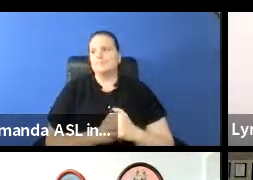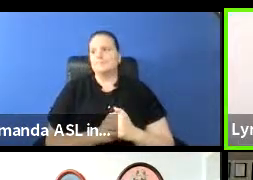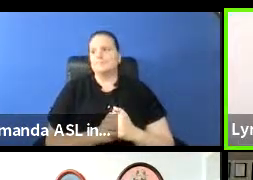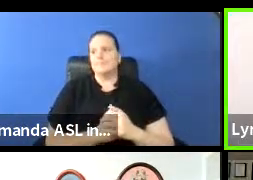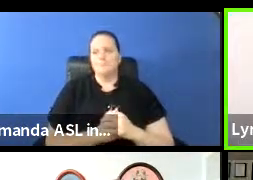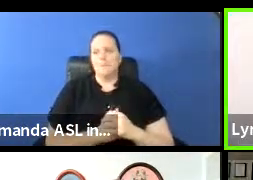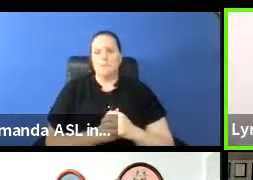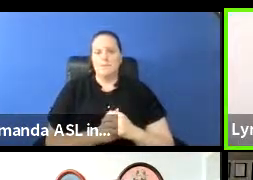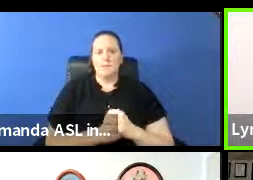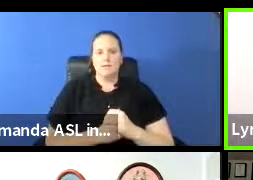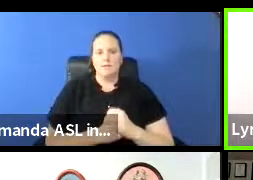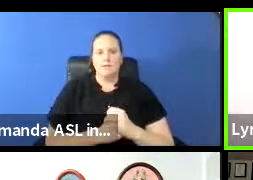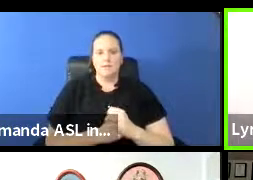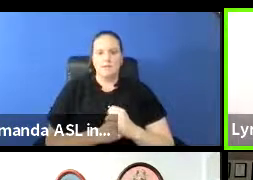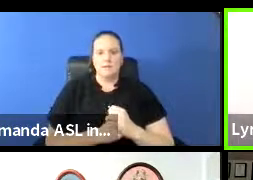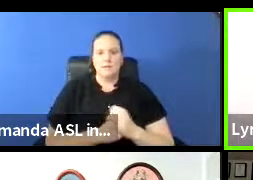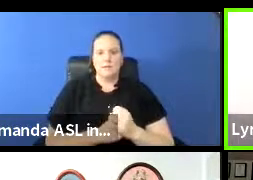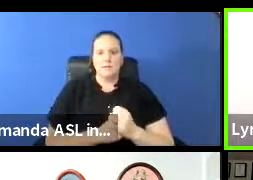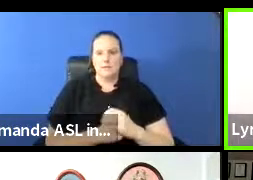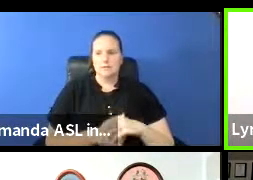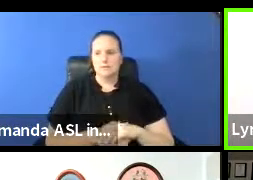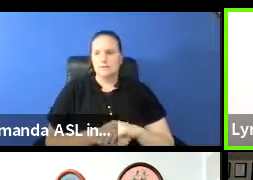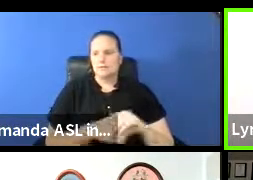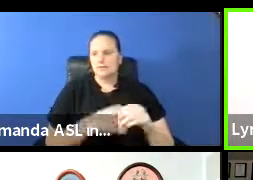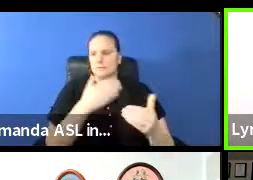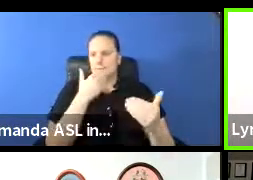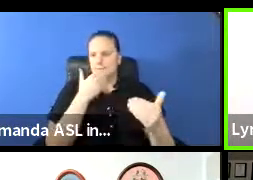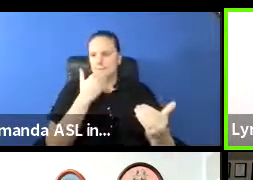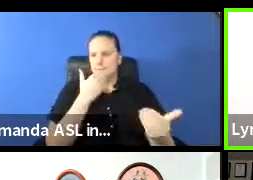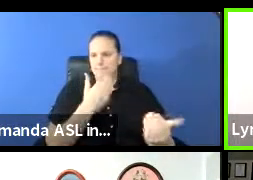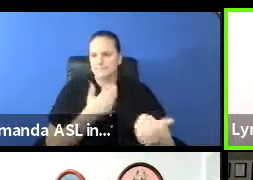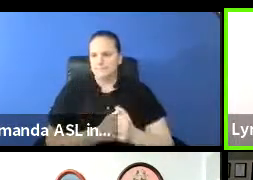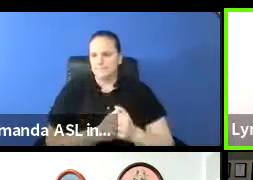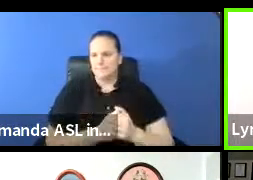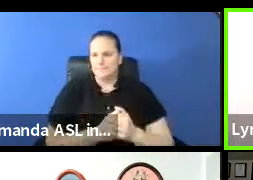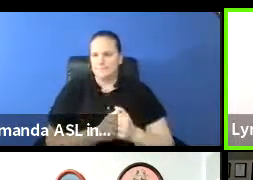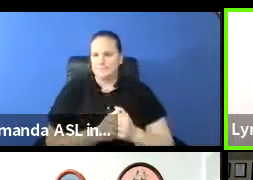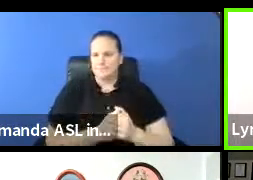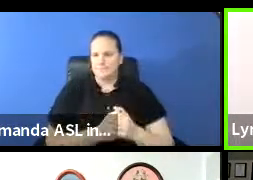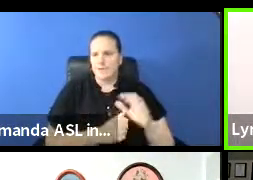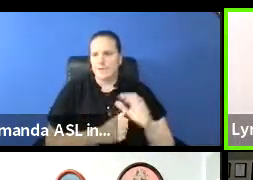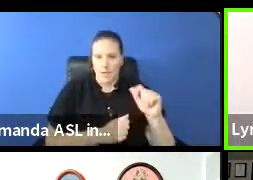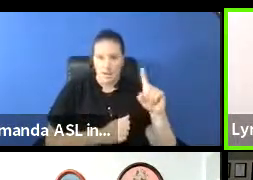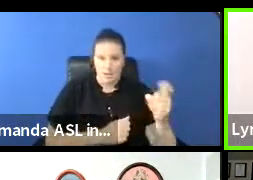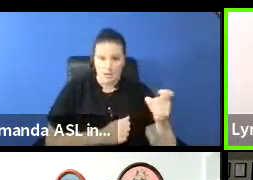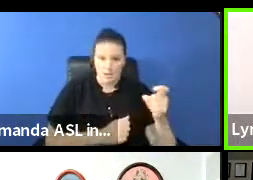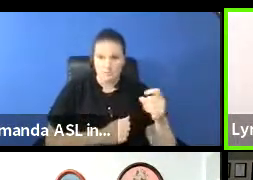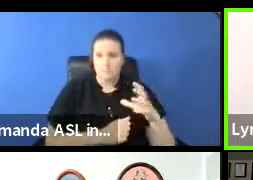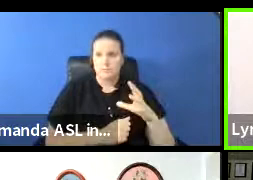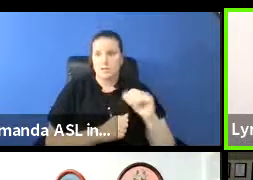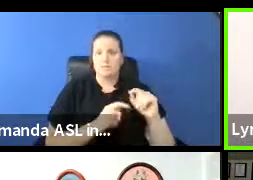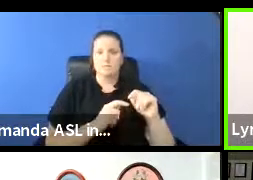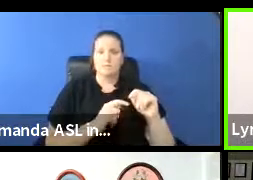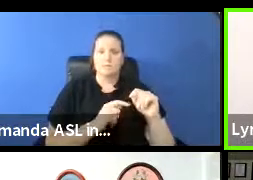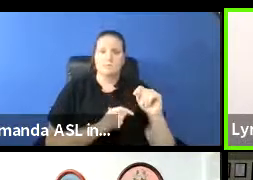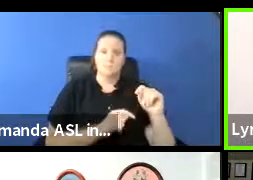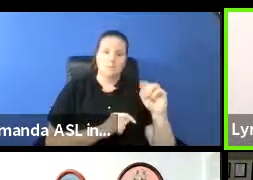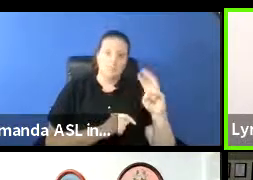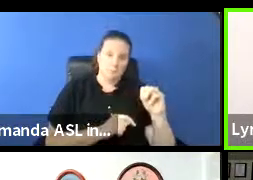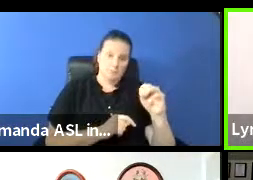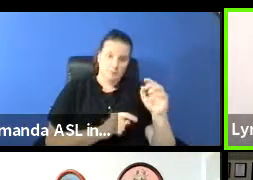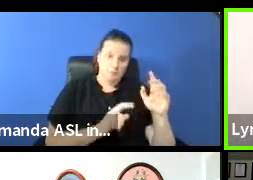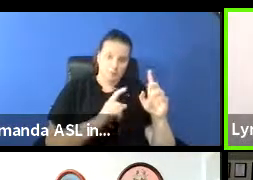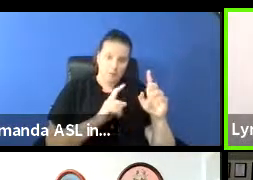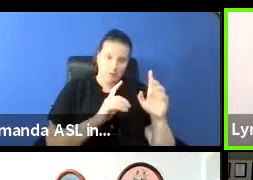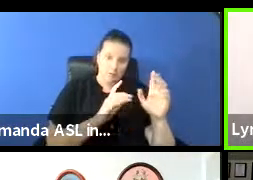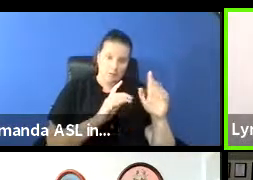Thank you. And thank you, Alex and team, for answering the questions, and Alex